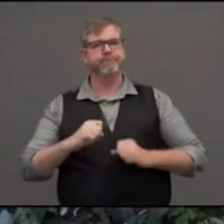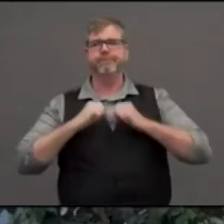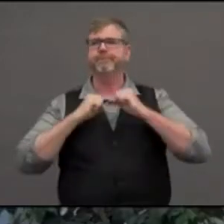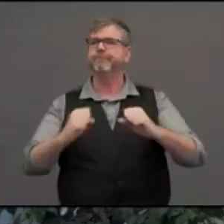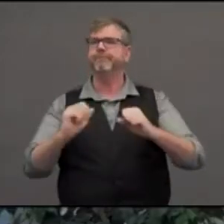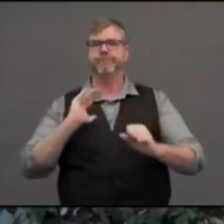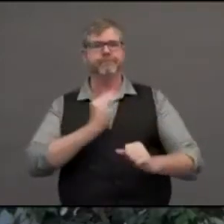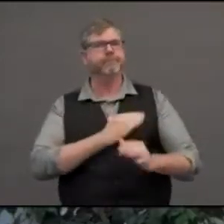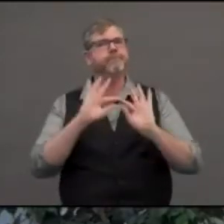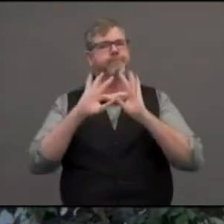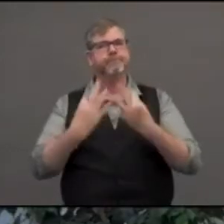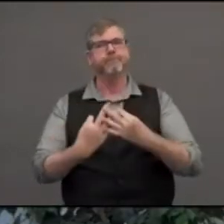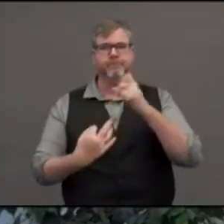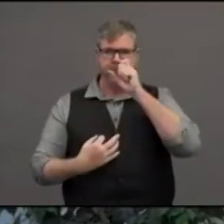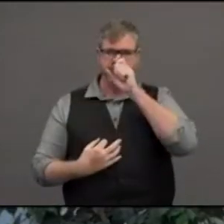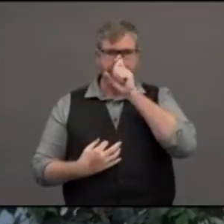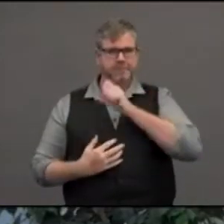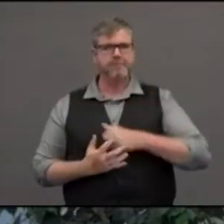of the data.